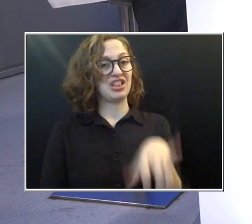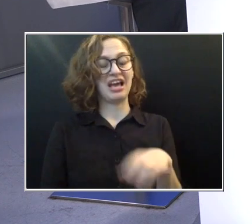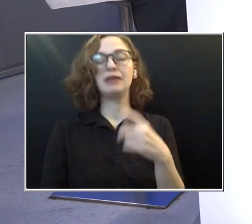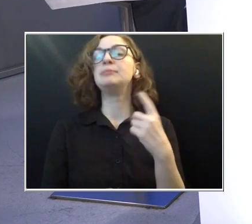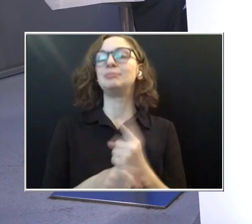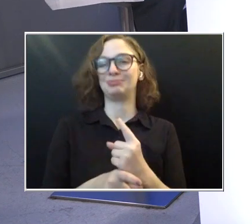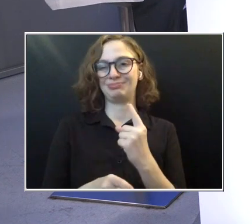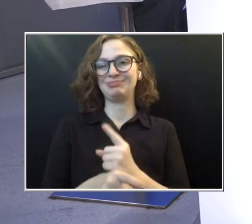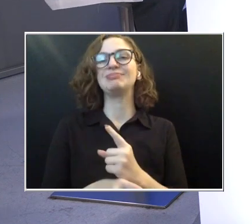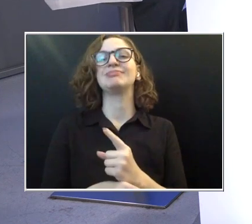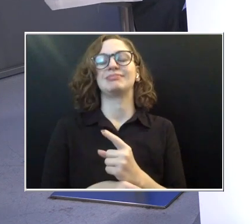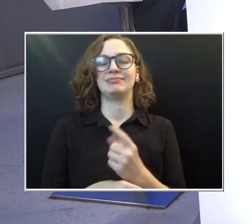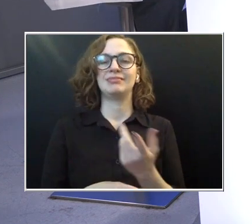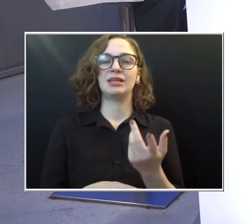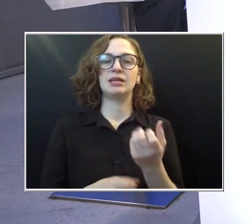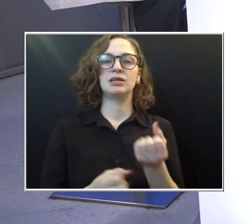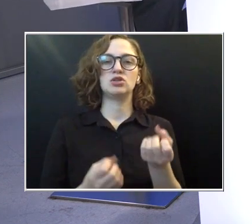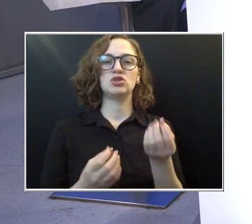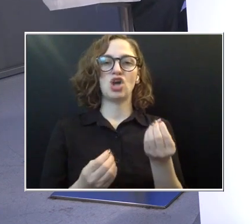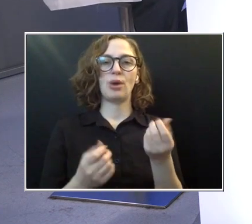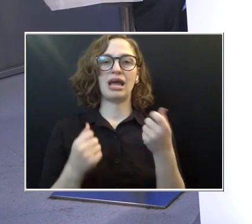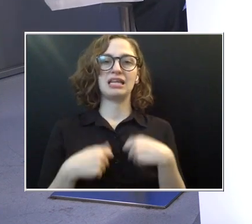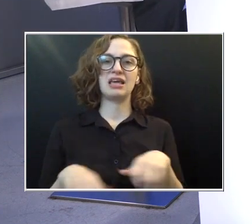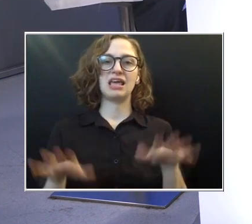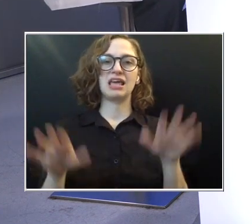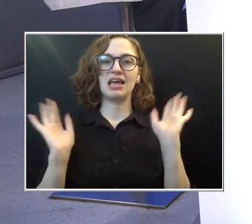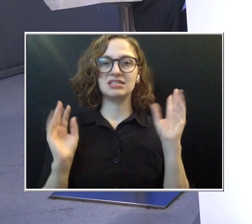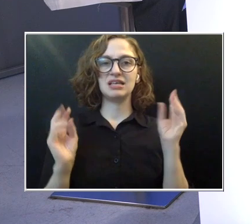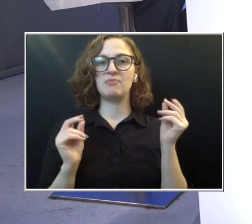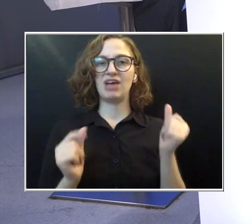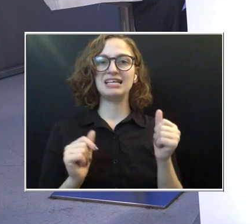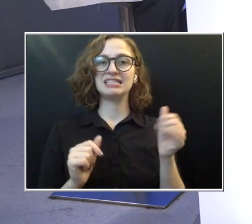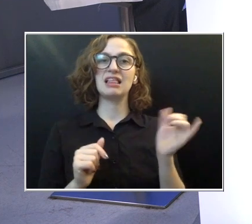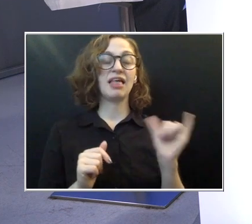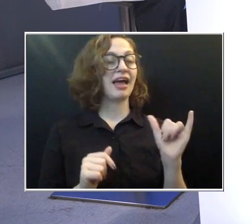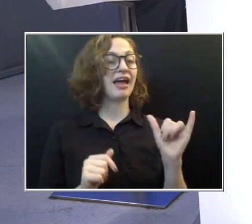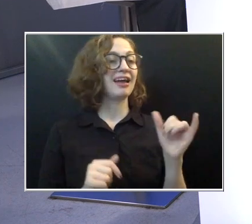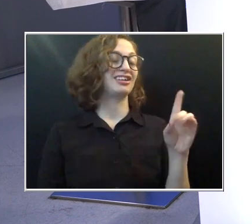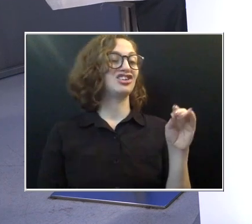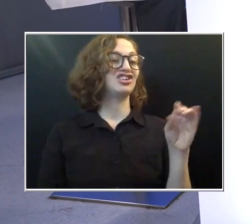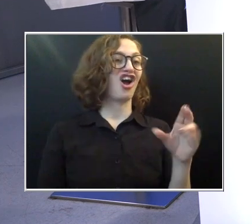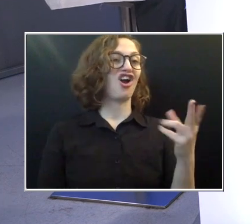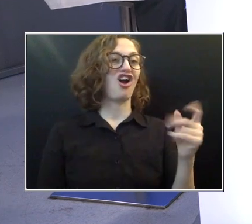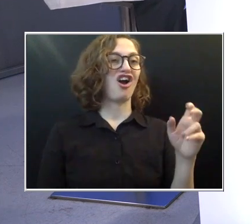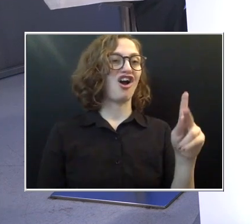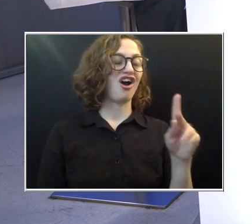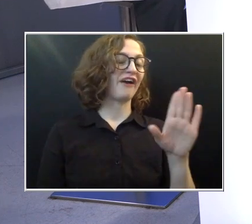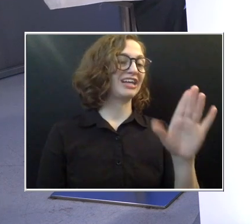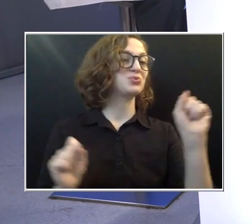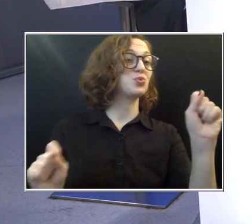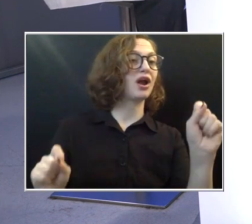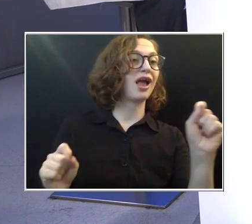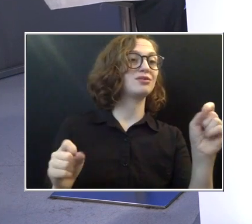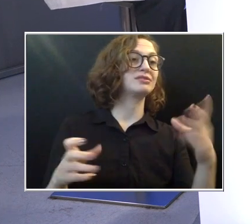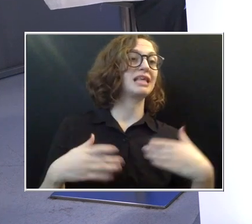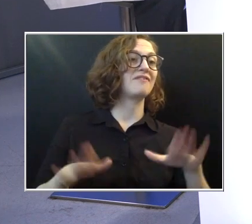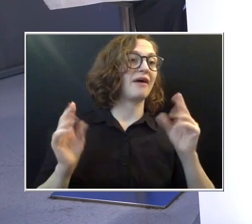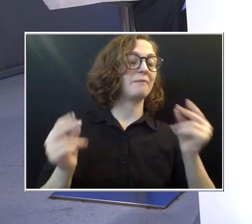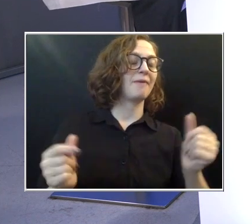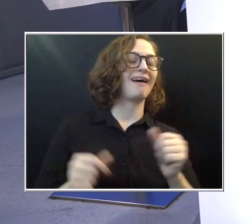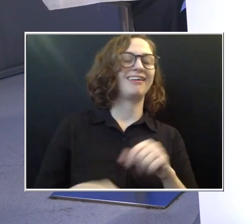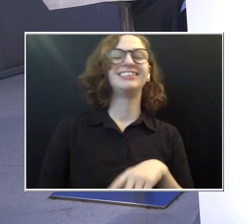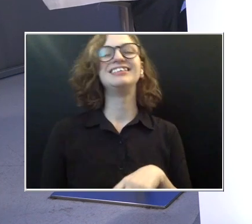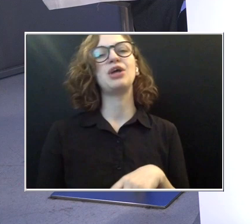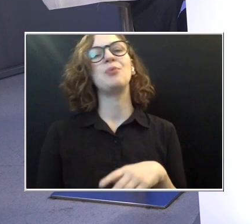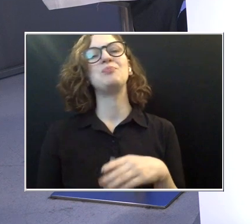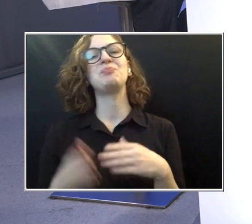Sort of like one of Hawkinson's workouts or something there. Yeah, okay. So, Dr. Satterwhite, tell us about the different types of the groups of